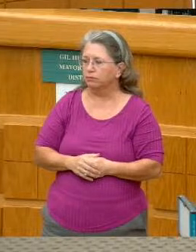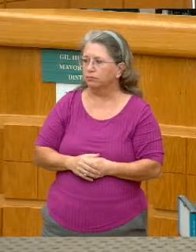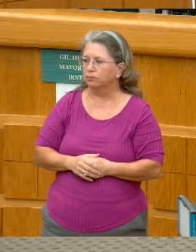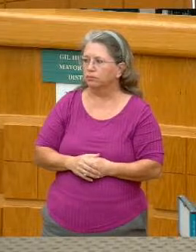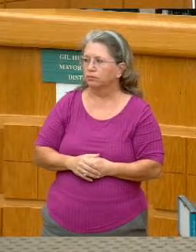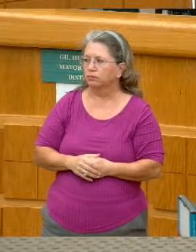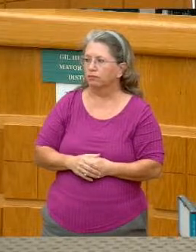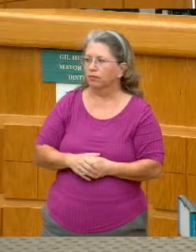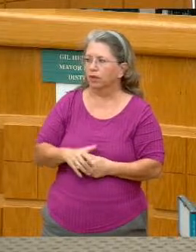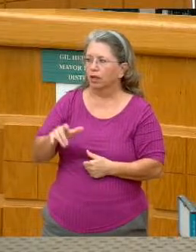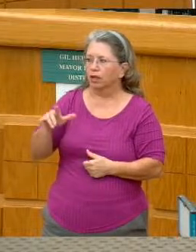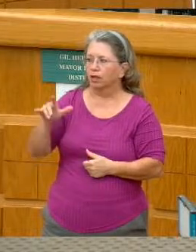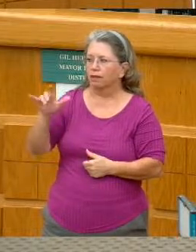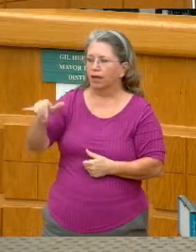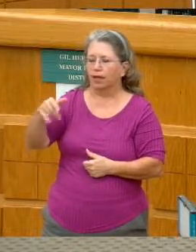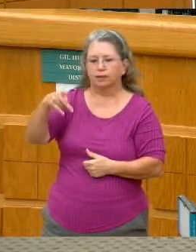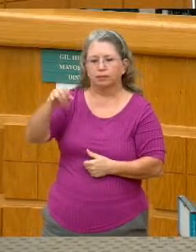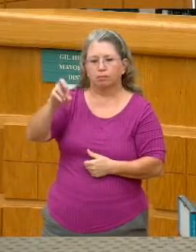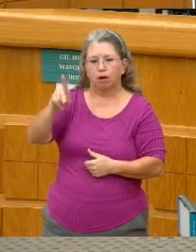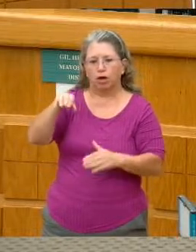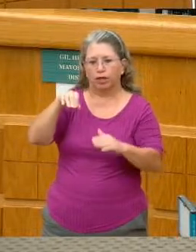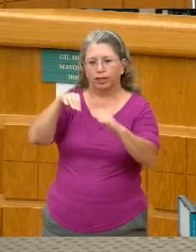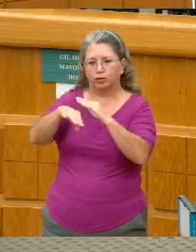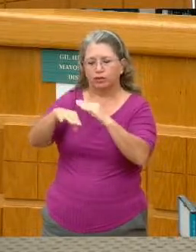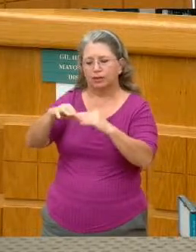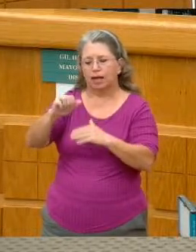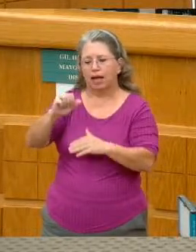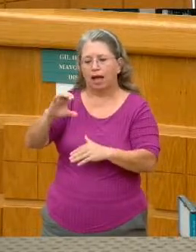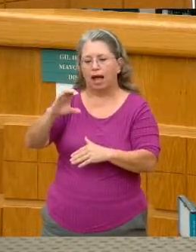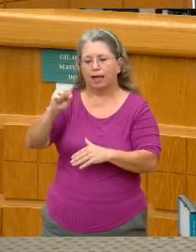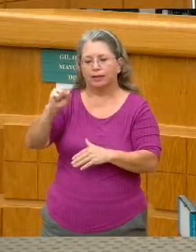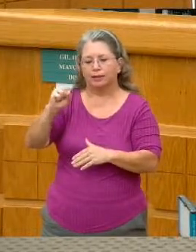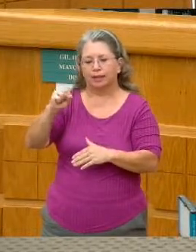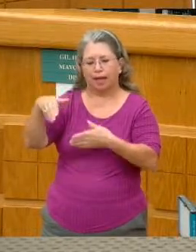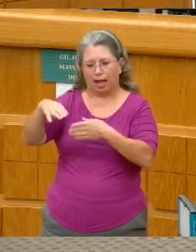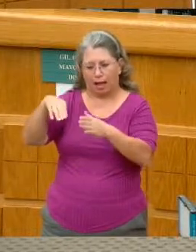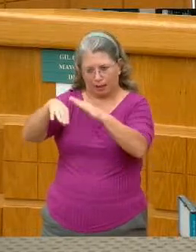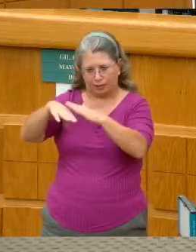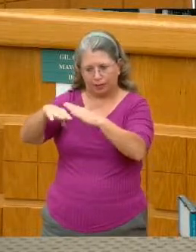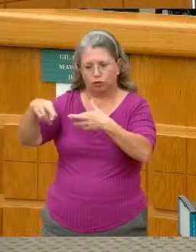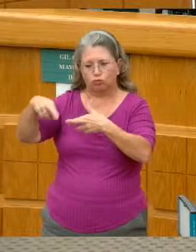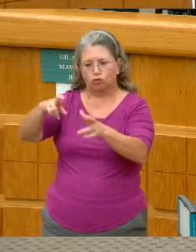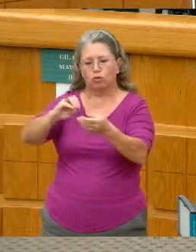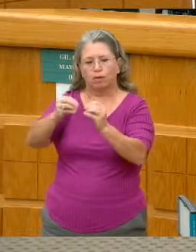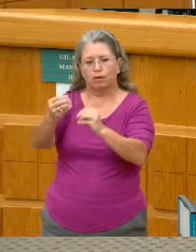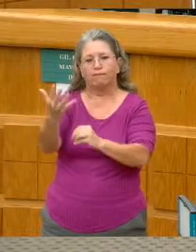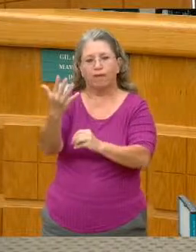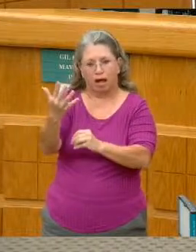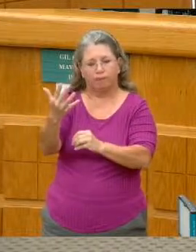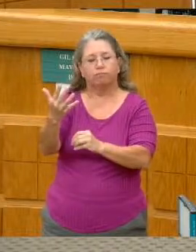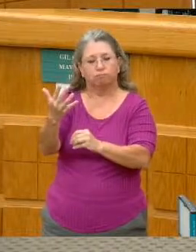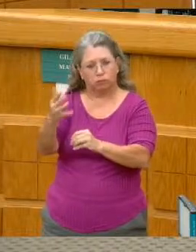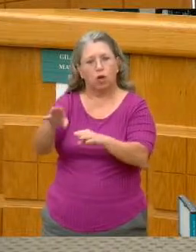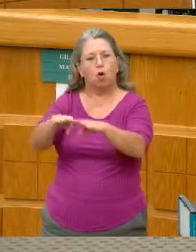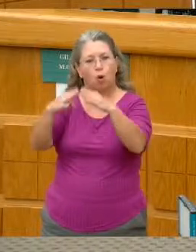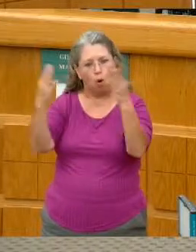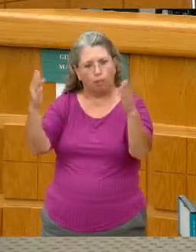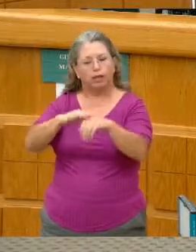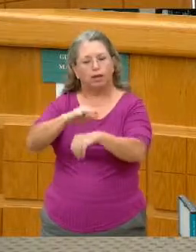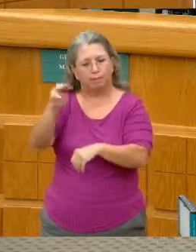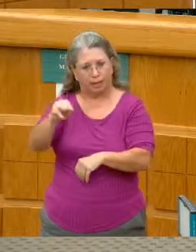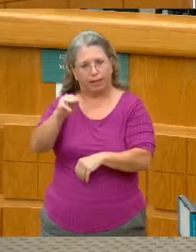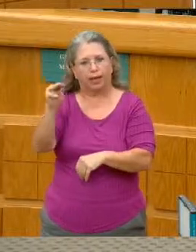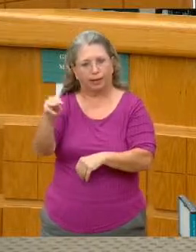Here is our park entrance here. Access Road 5 will be open. Access Road 5 will be open on